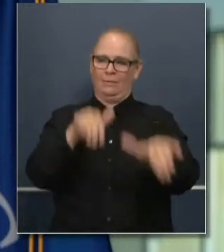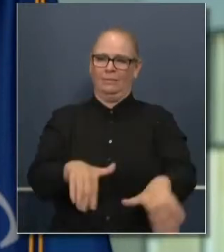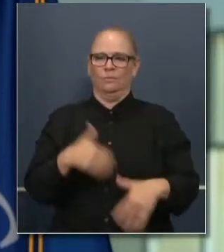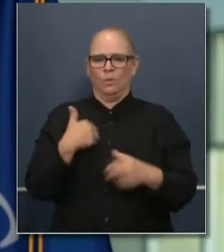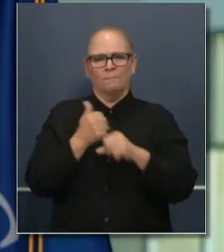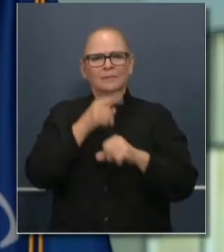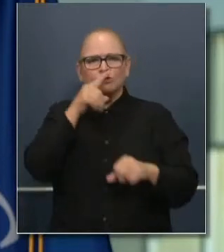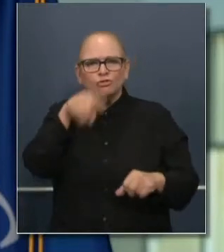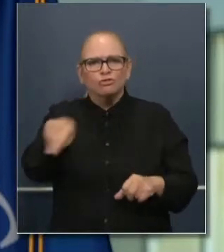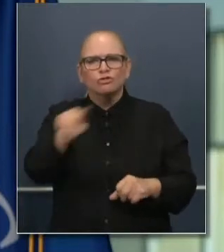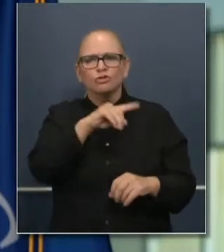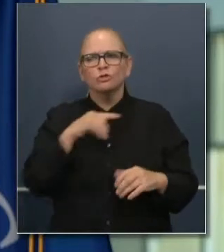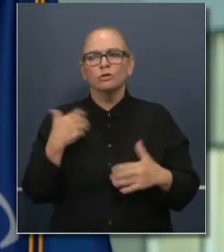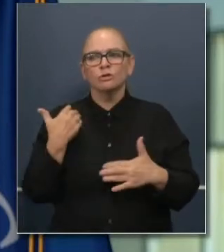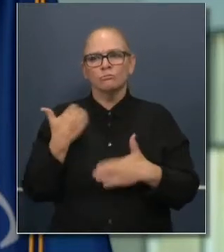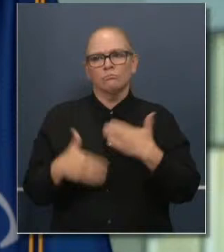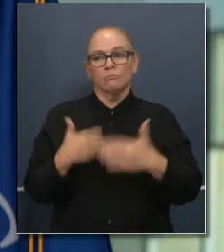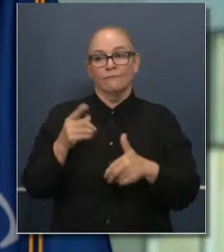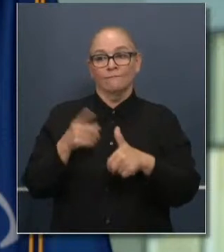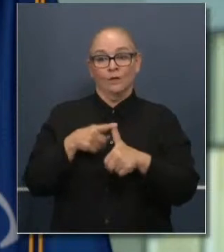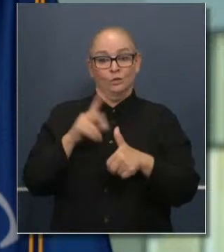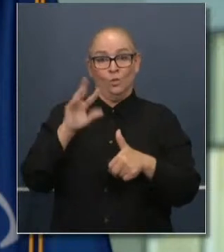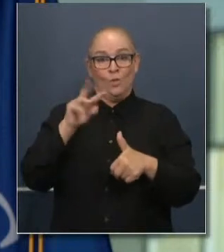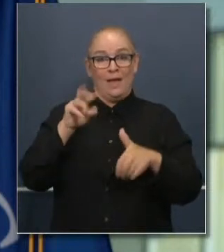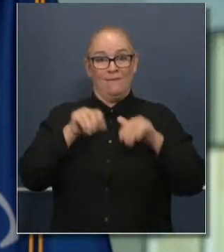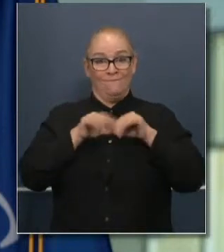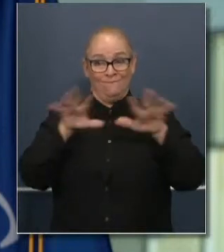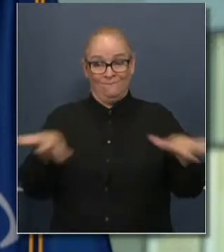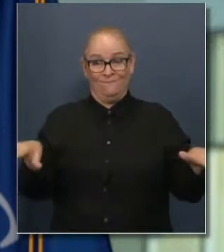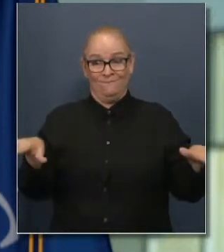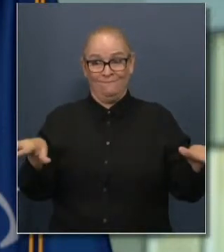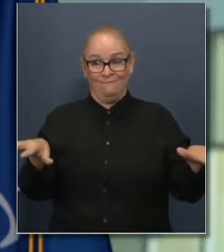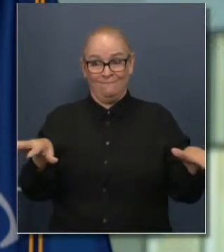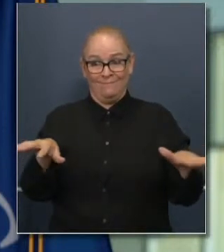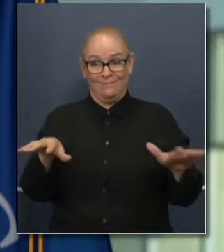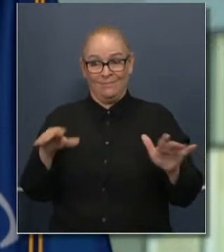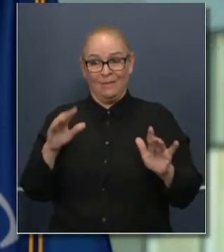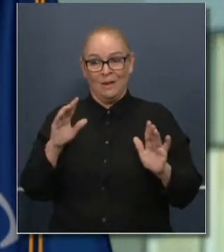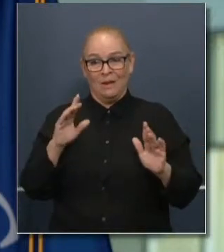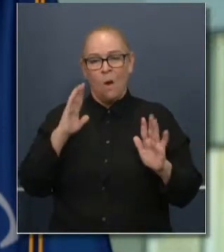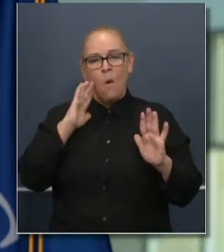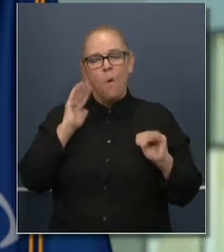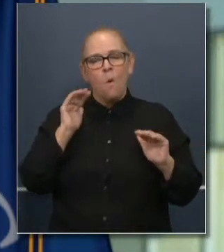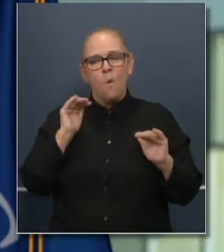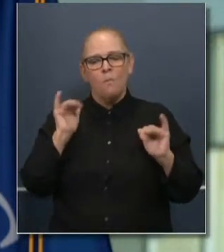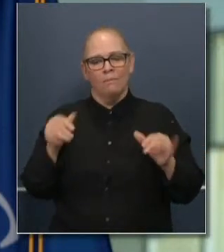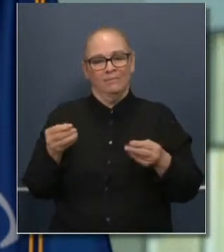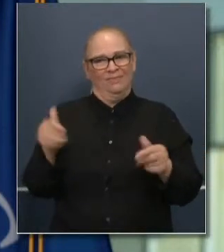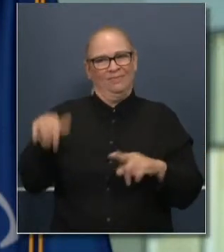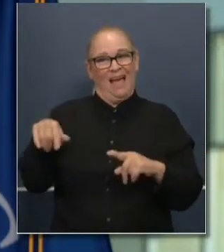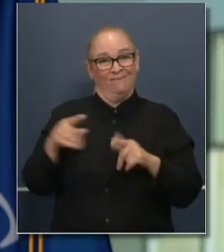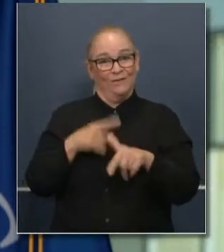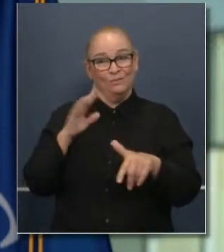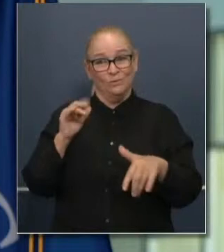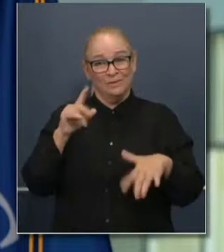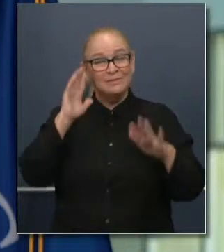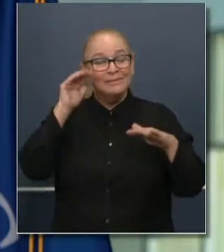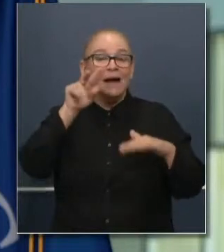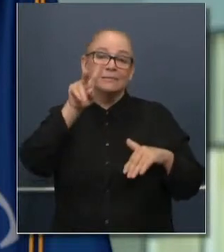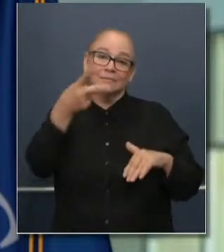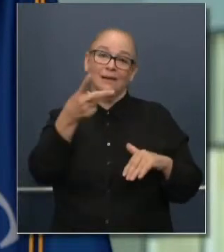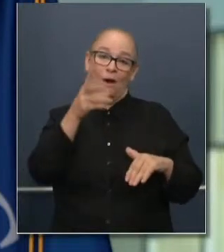first wave of this pandemic. We anticipate the second wave in the fall, and that second